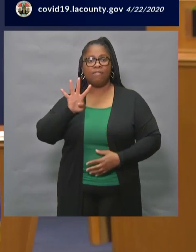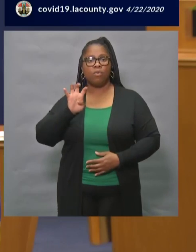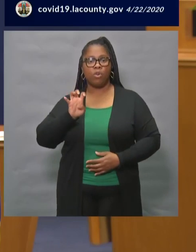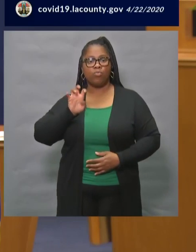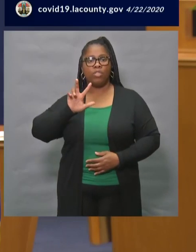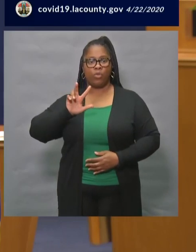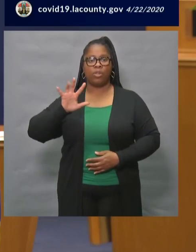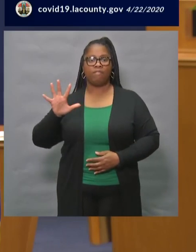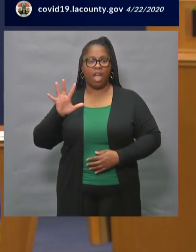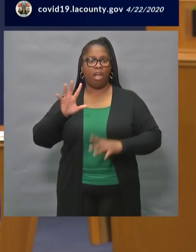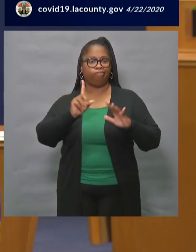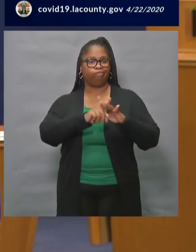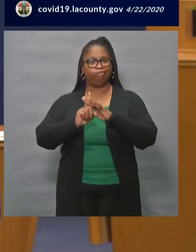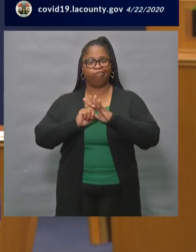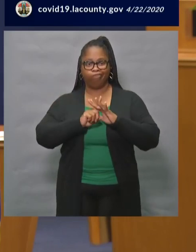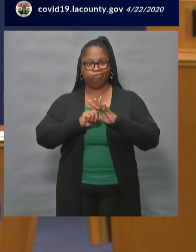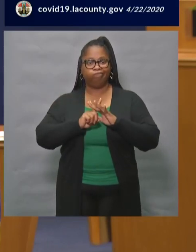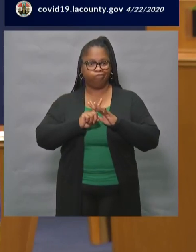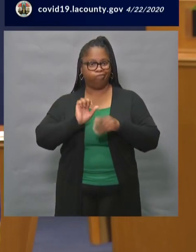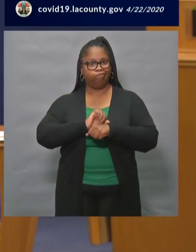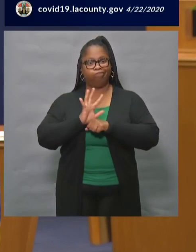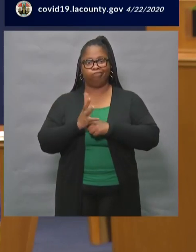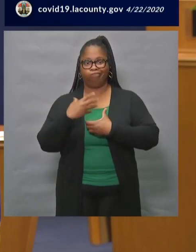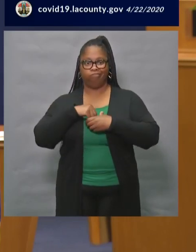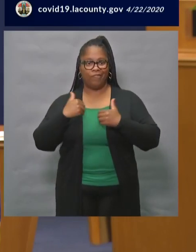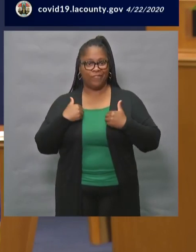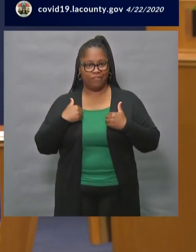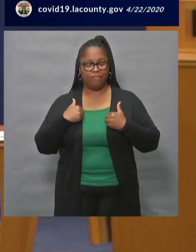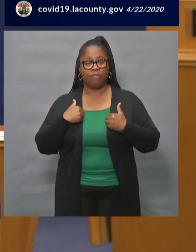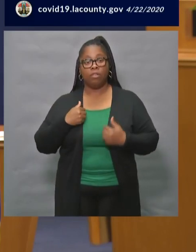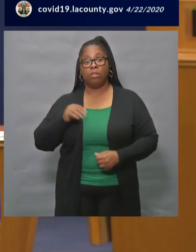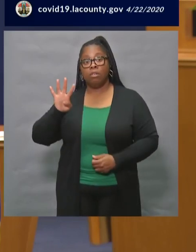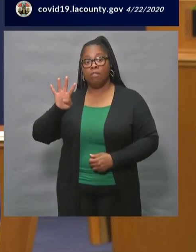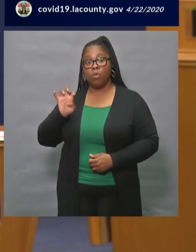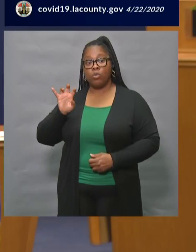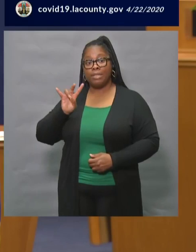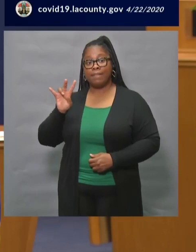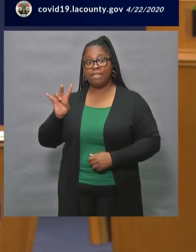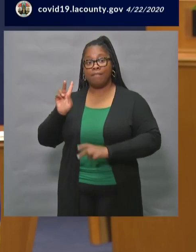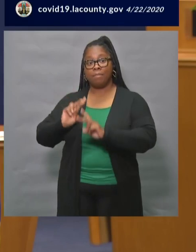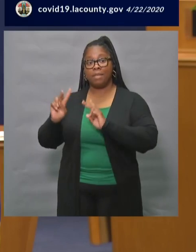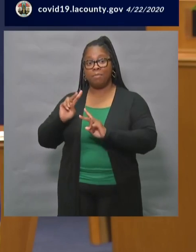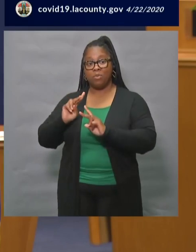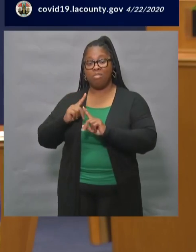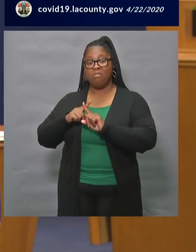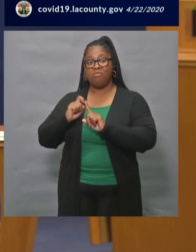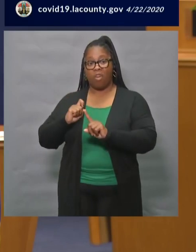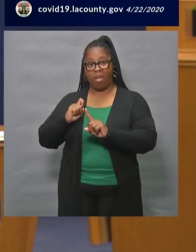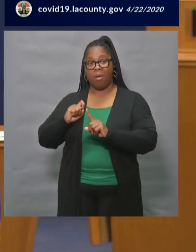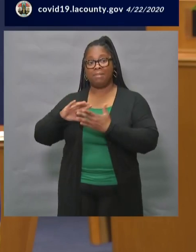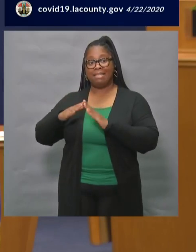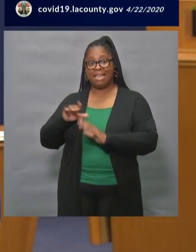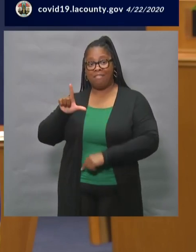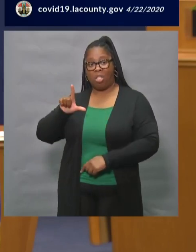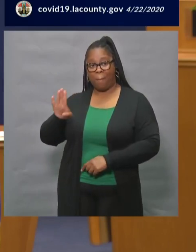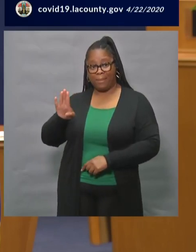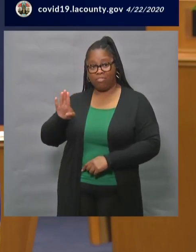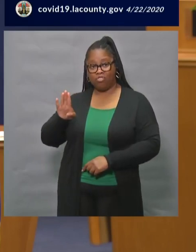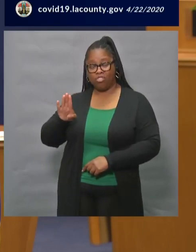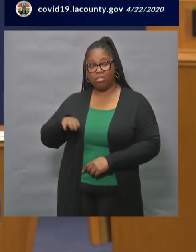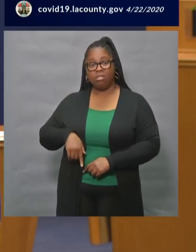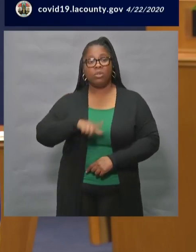16,435 cases. These cases include 477 people reported by our partners in the city of Long Beach